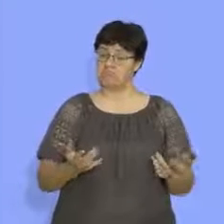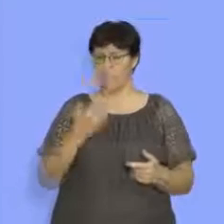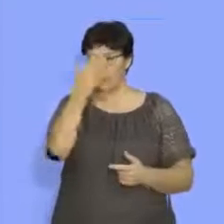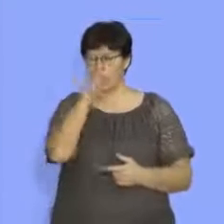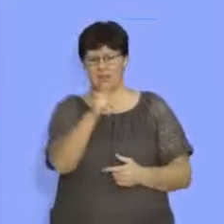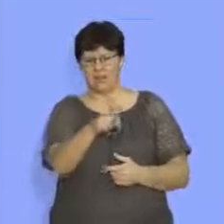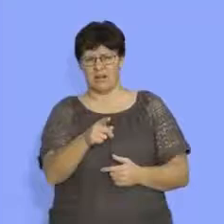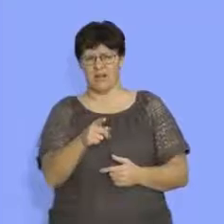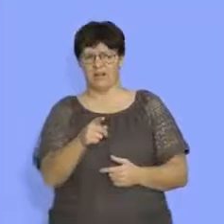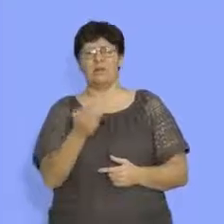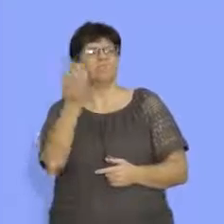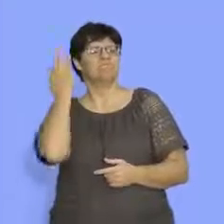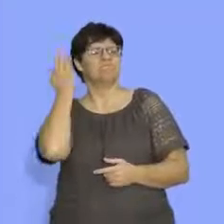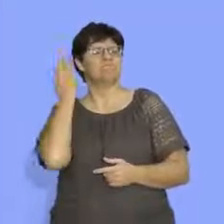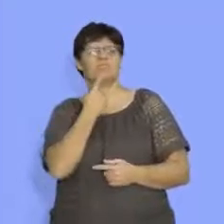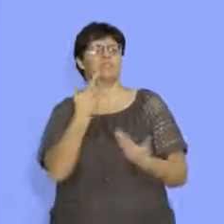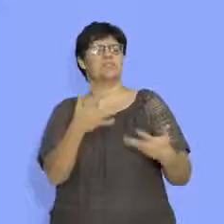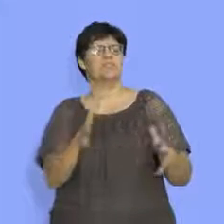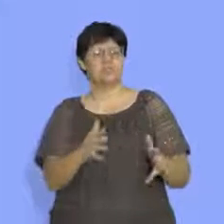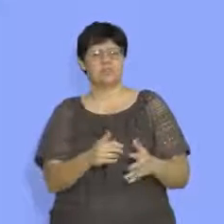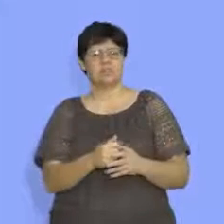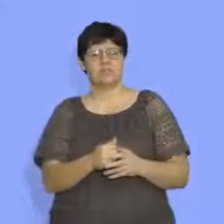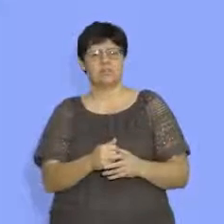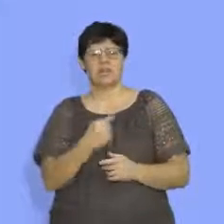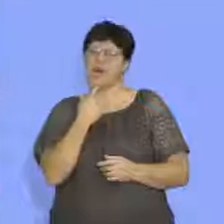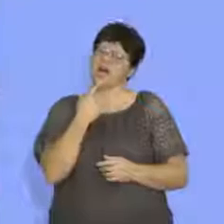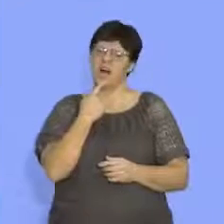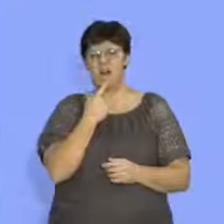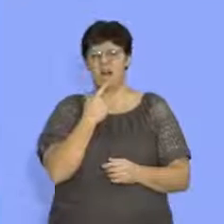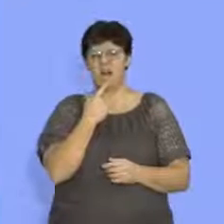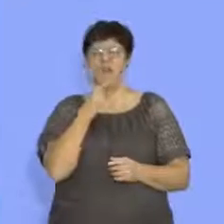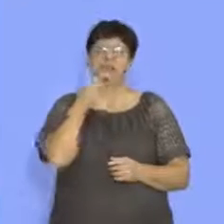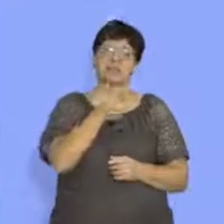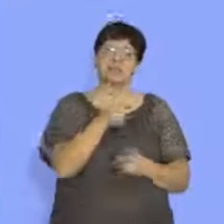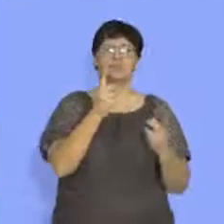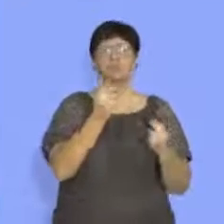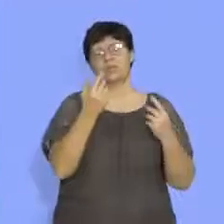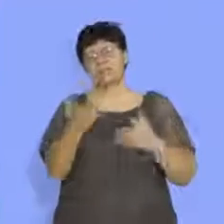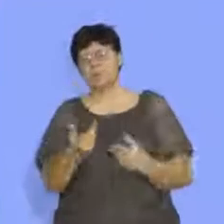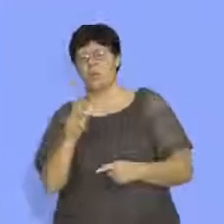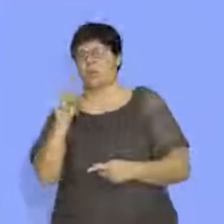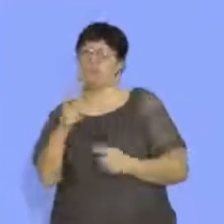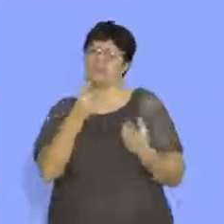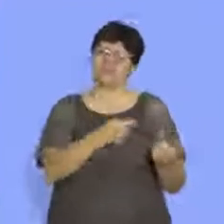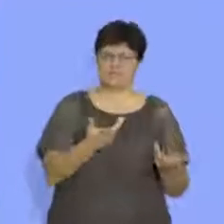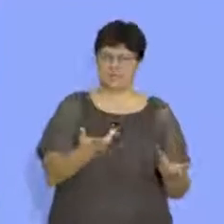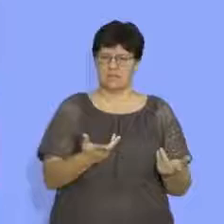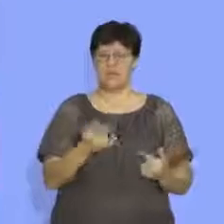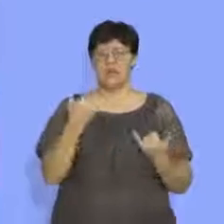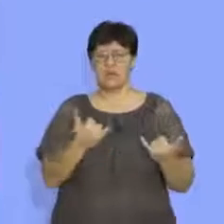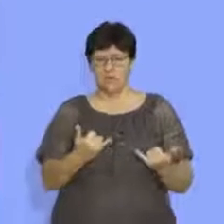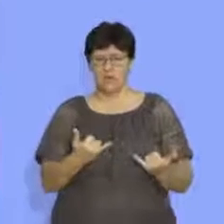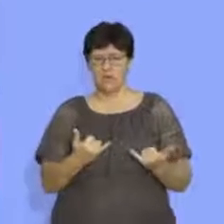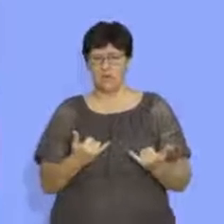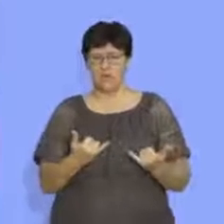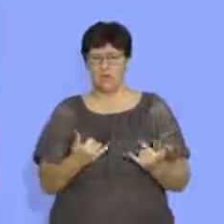Now, I know that I said with the previous ones, you don't necessarily need to be saying that let this be the case, let this be the case. But here